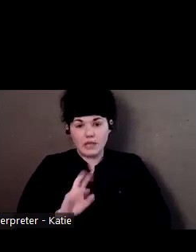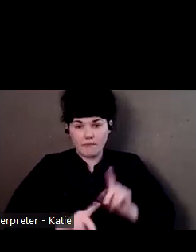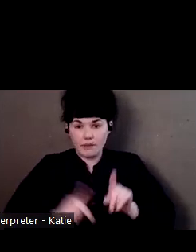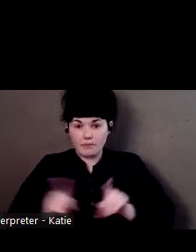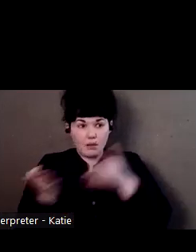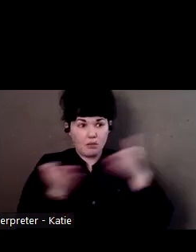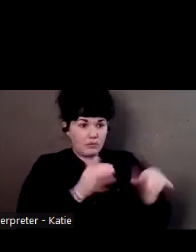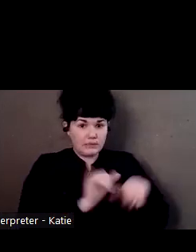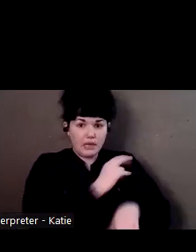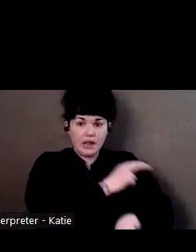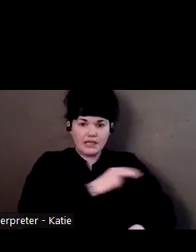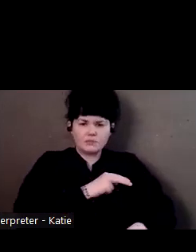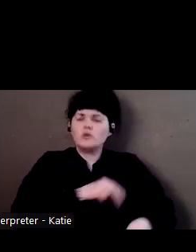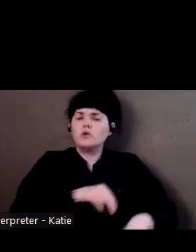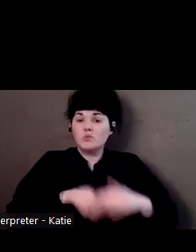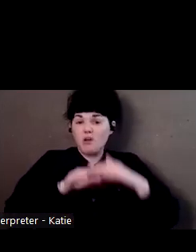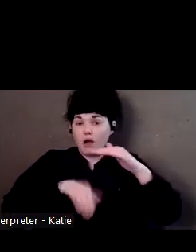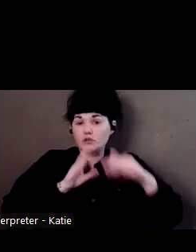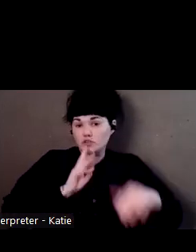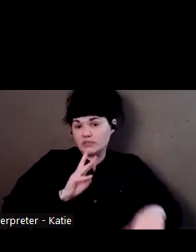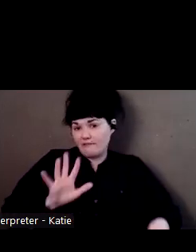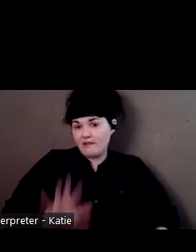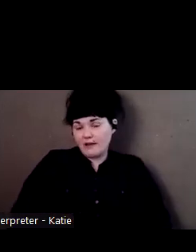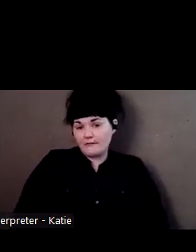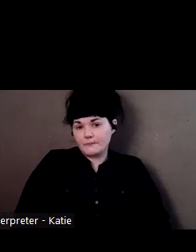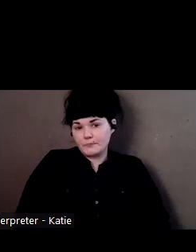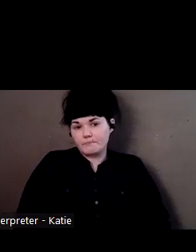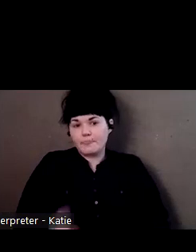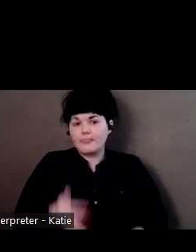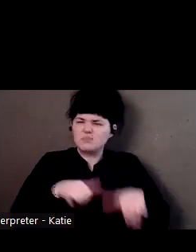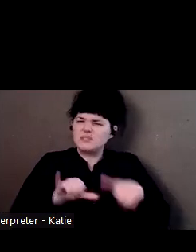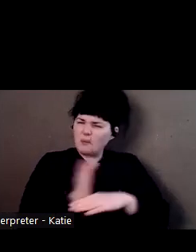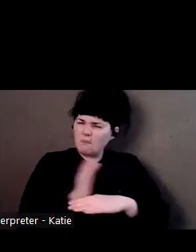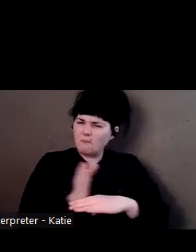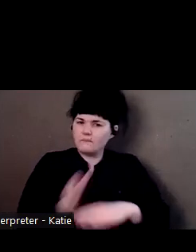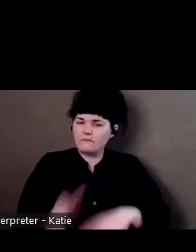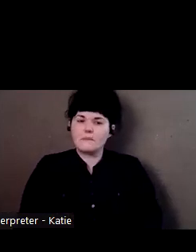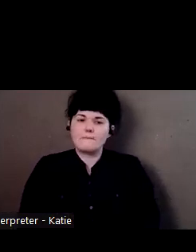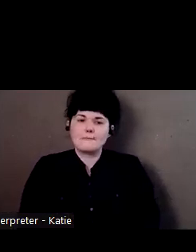were less than 65 years old, so still in that working range.